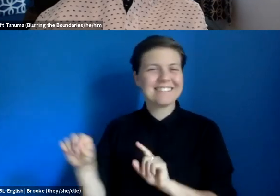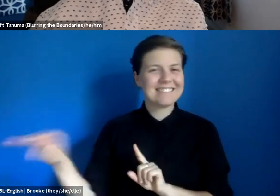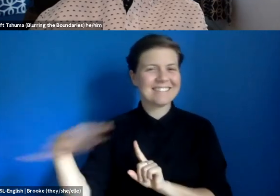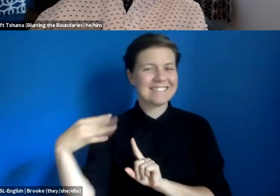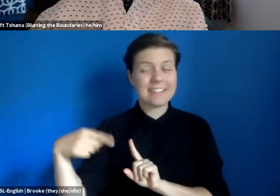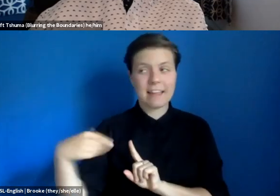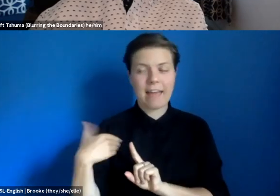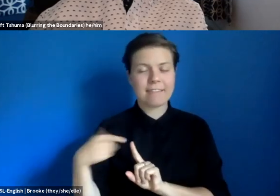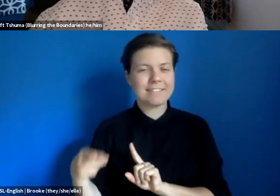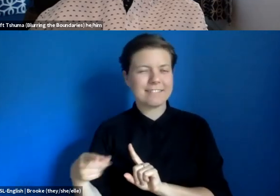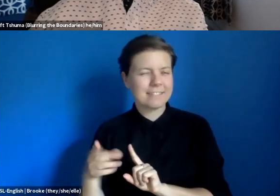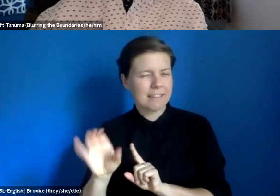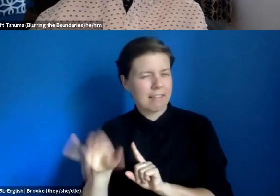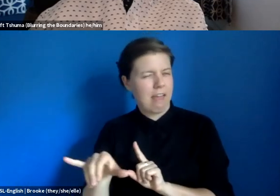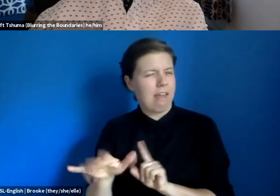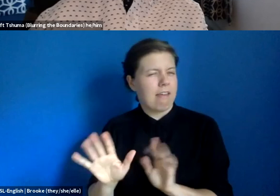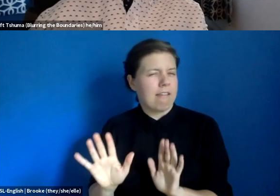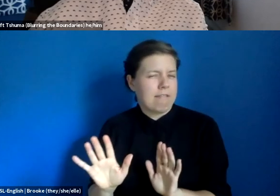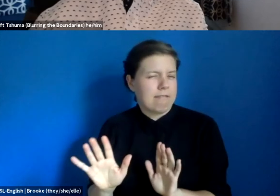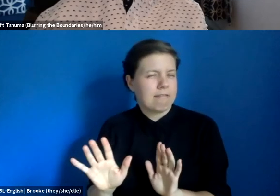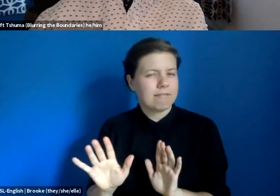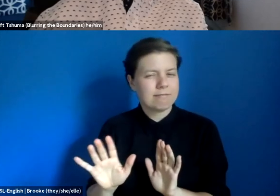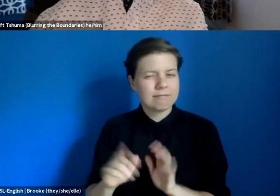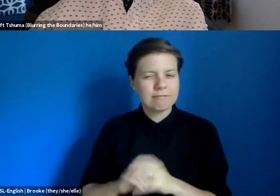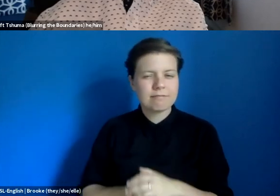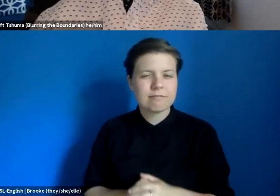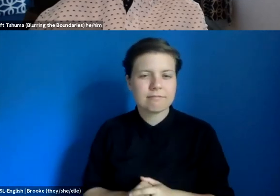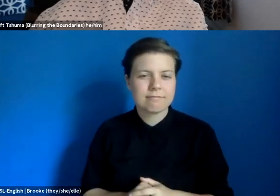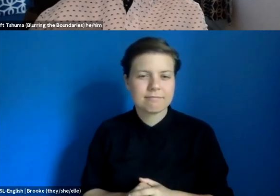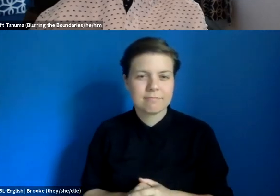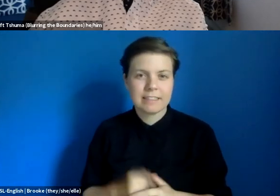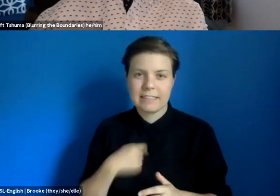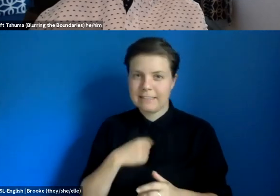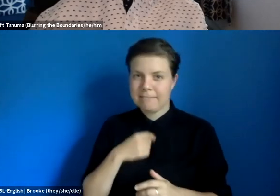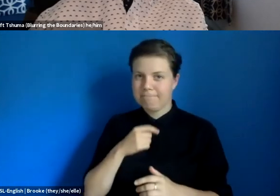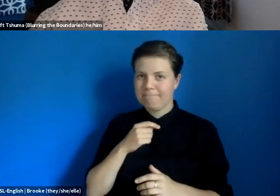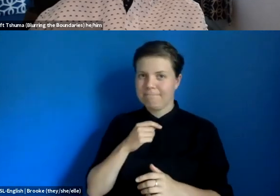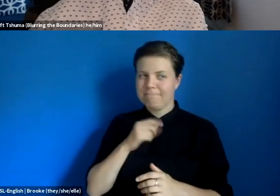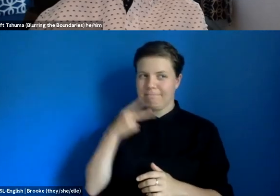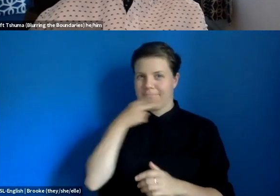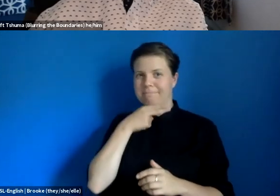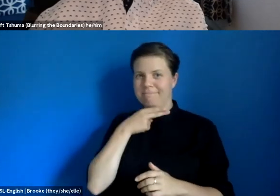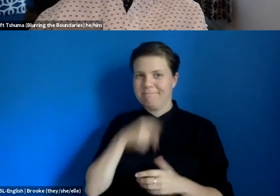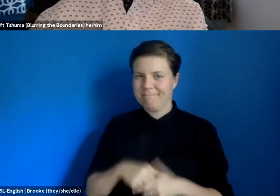there's one more. Oh yeah, sorry. I'm going to conclude that thought there. But